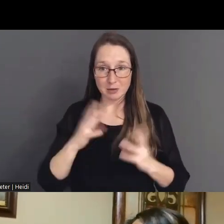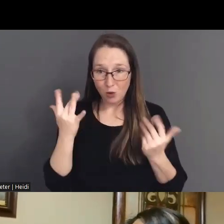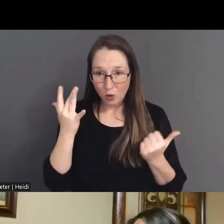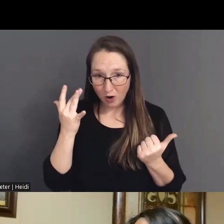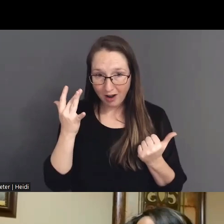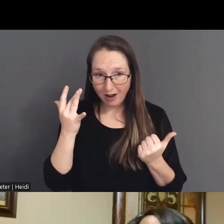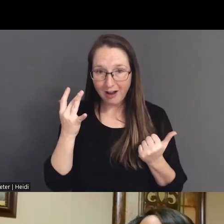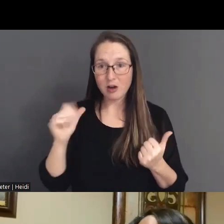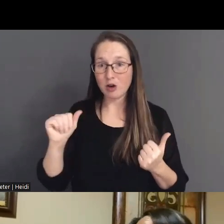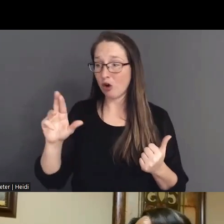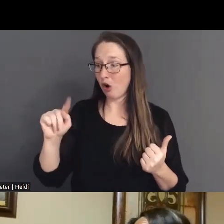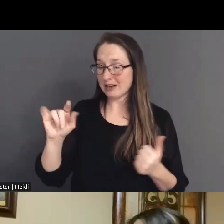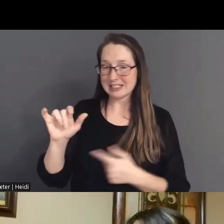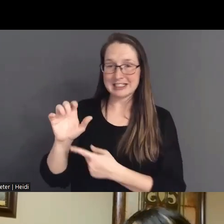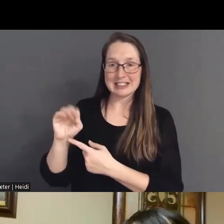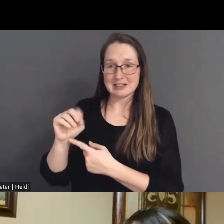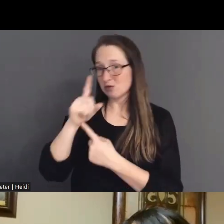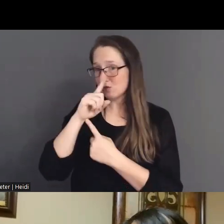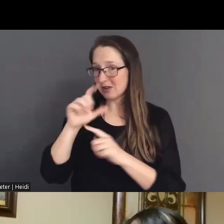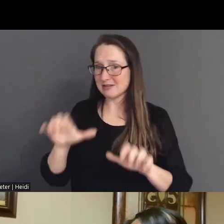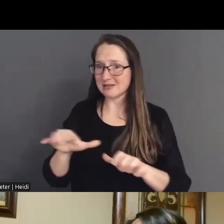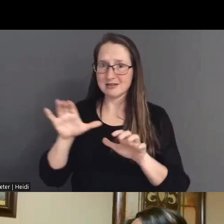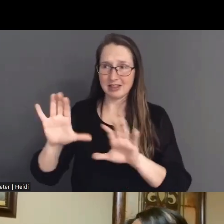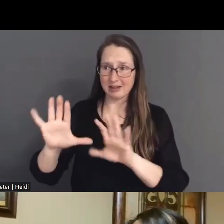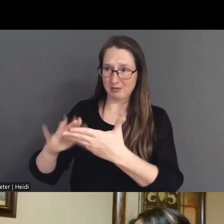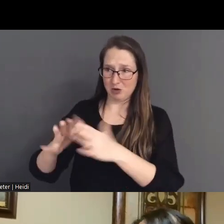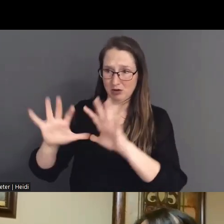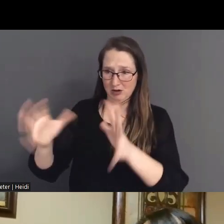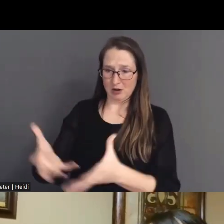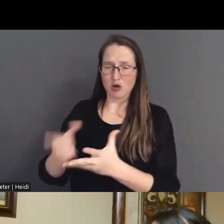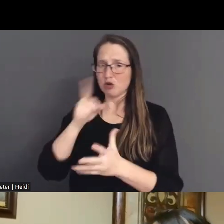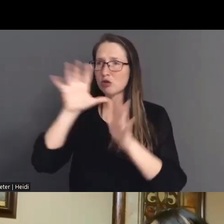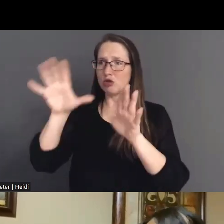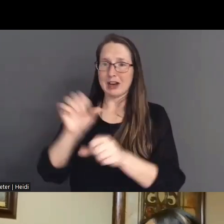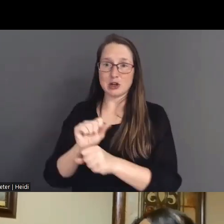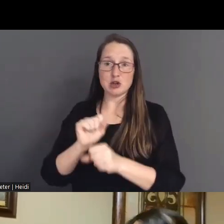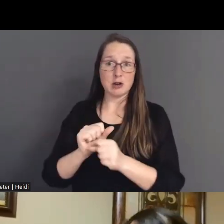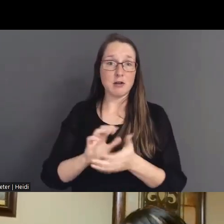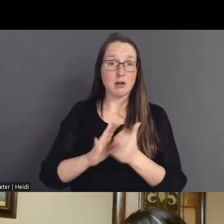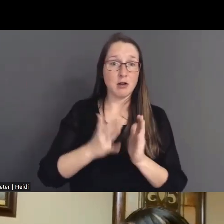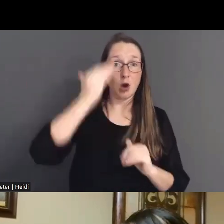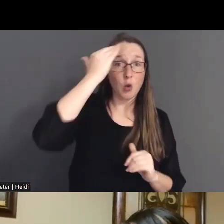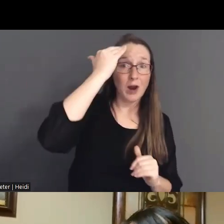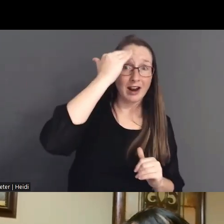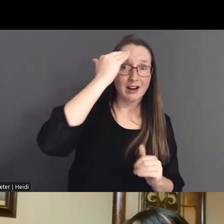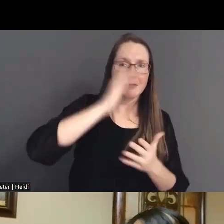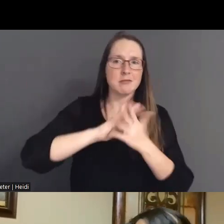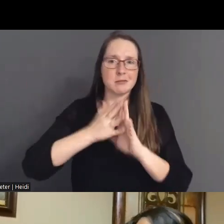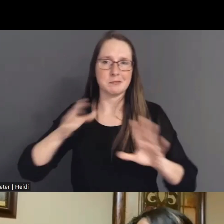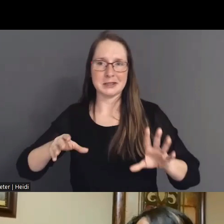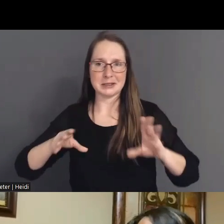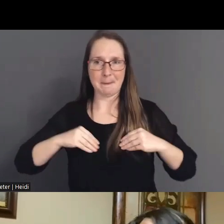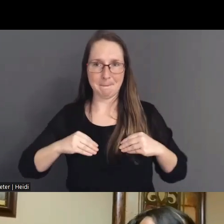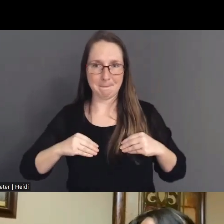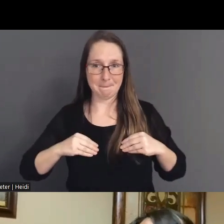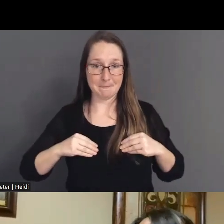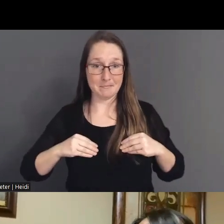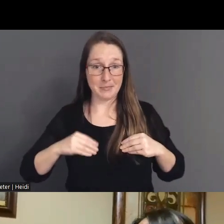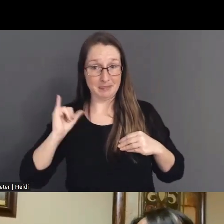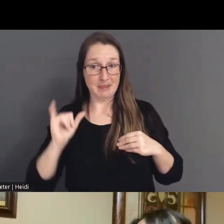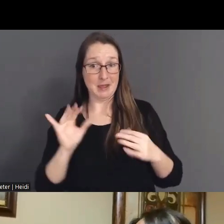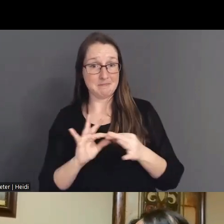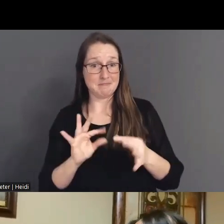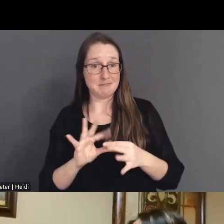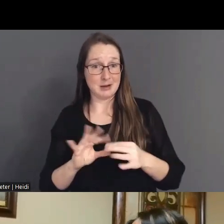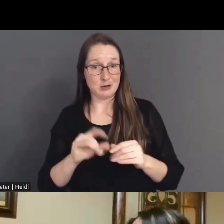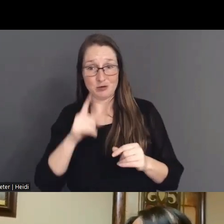Autism Society did an amazing job in moving from awareness to acceptance. And with that being said,